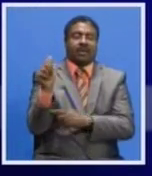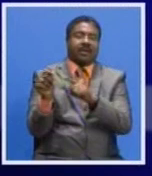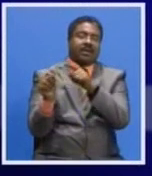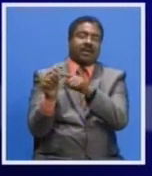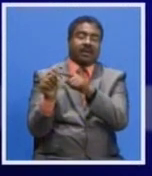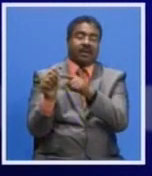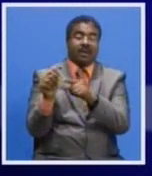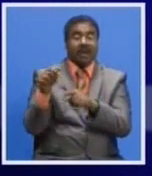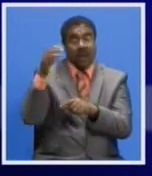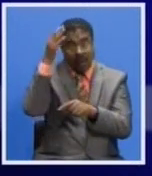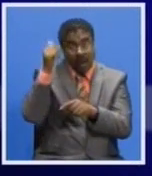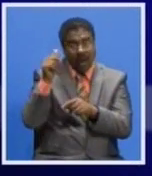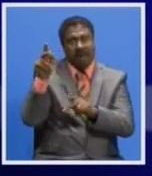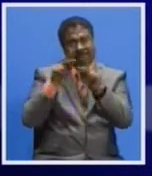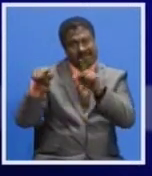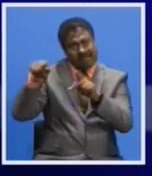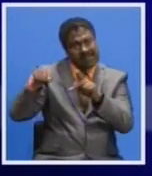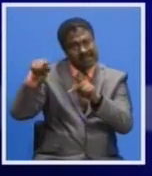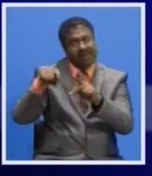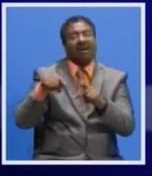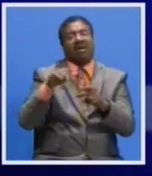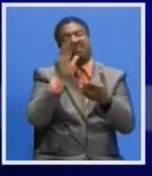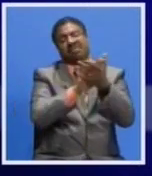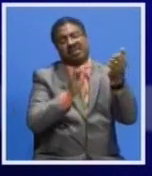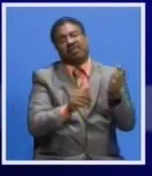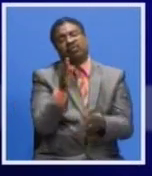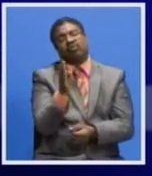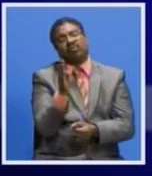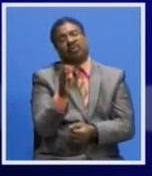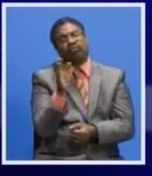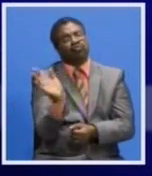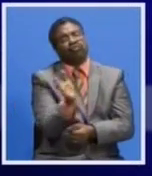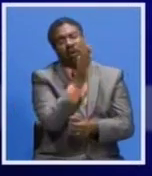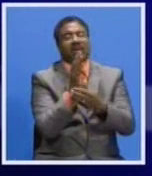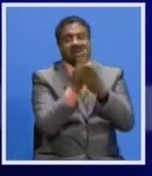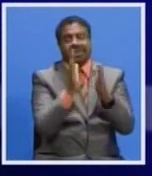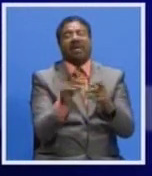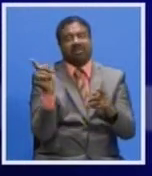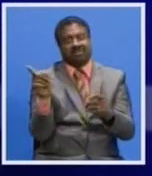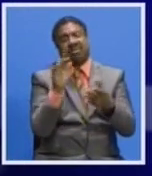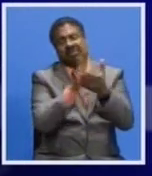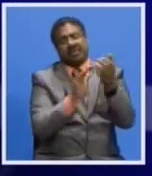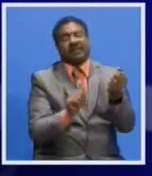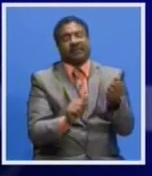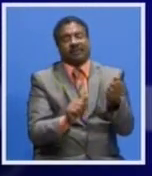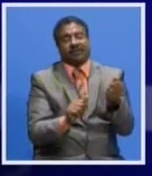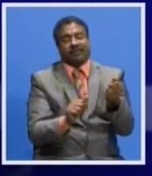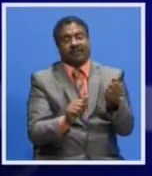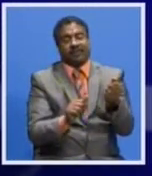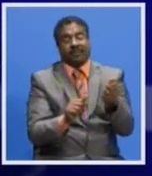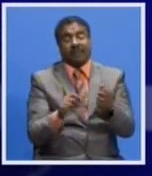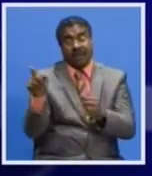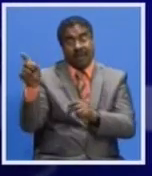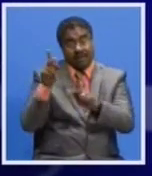because people of Katuba have confidence in the UPND and its leadership. He says the seat was previously held by the UPND